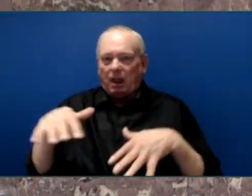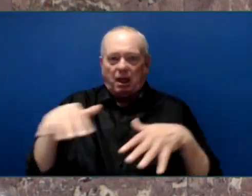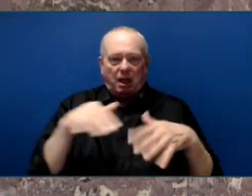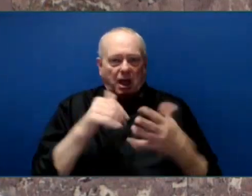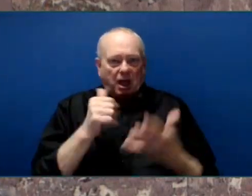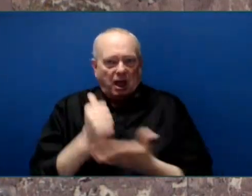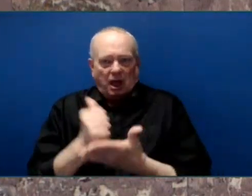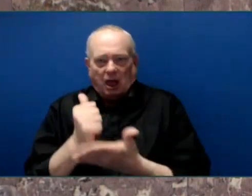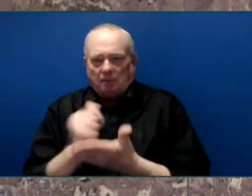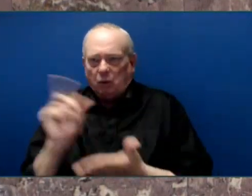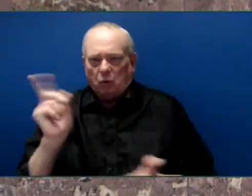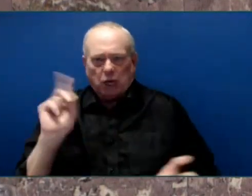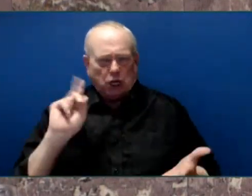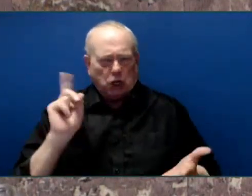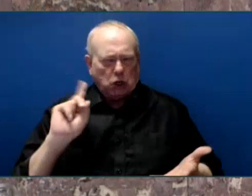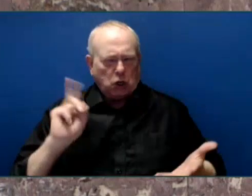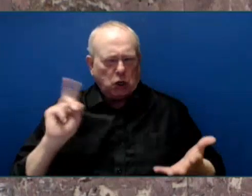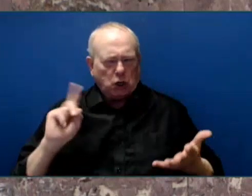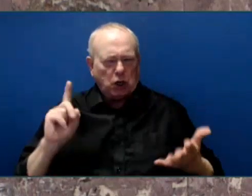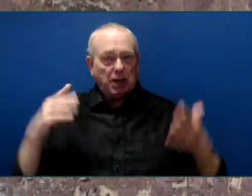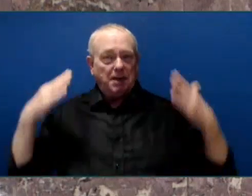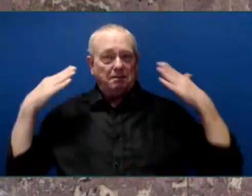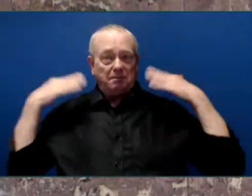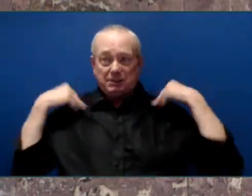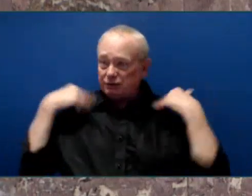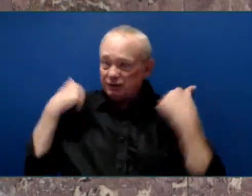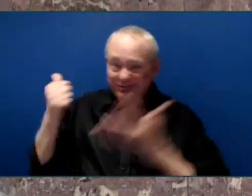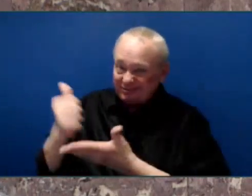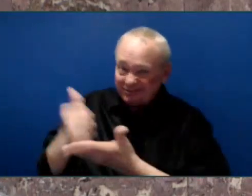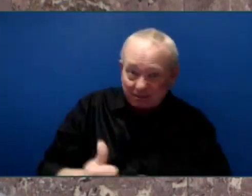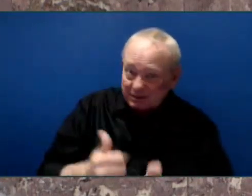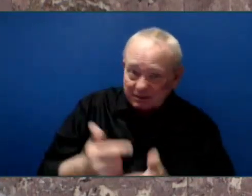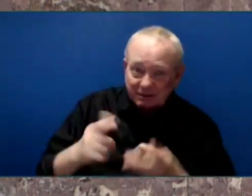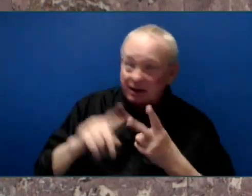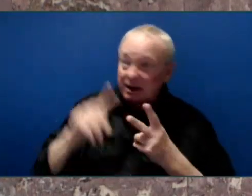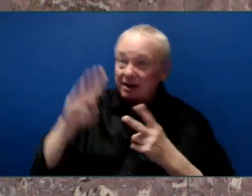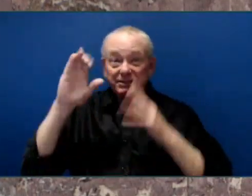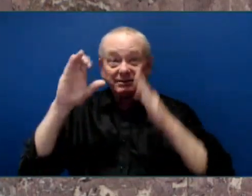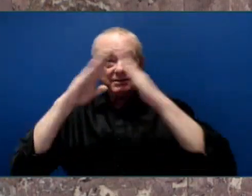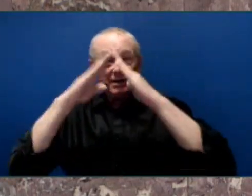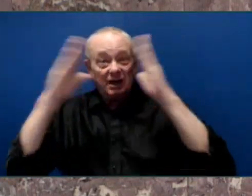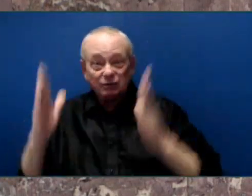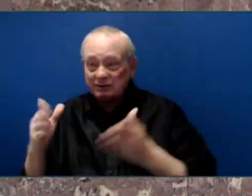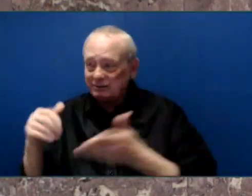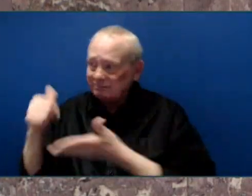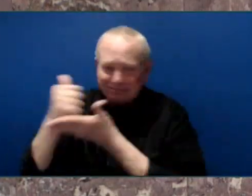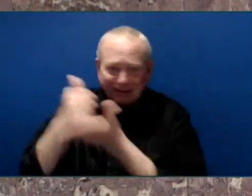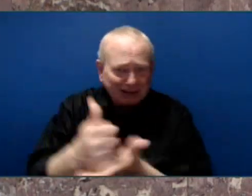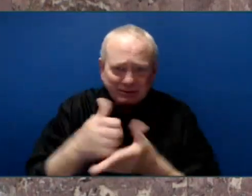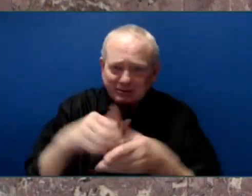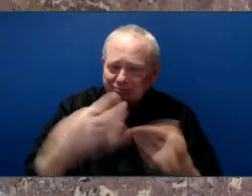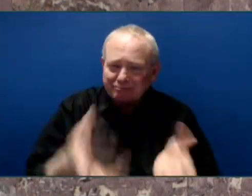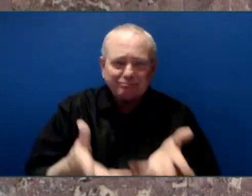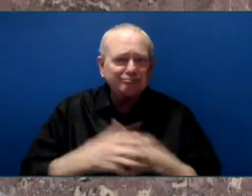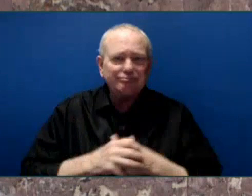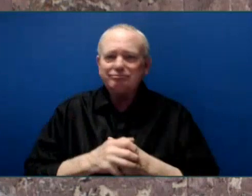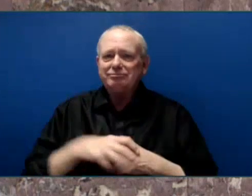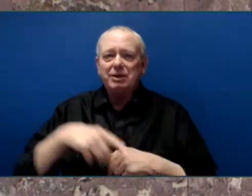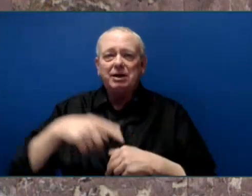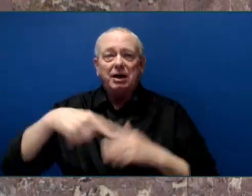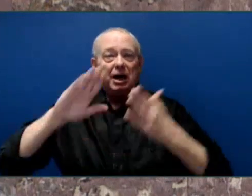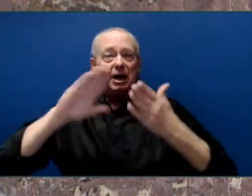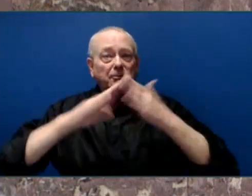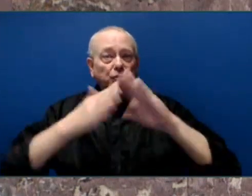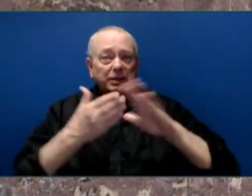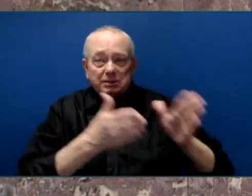minister or from BC Housing. Frankly, it's a disgrace that community organizers are having to resort to GoFundMe in